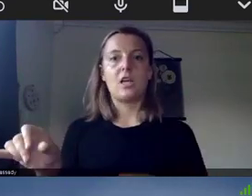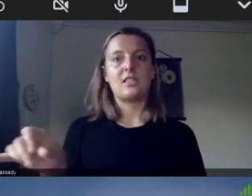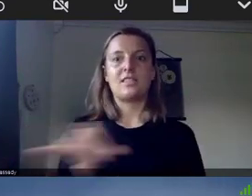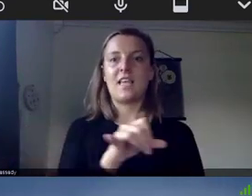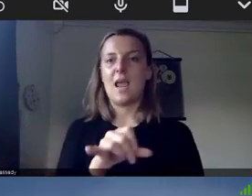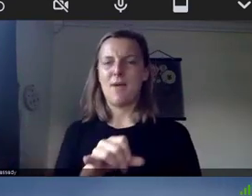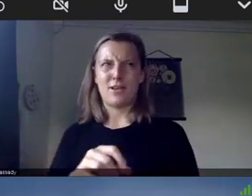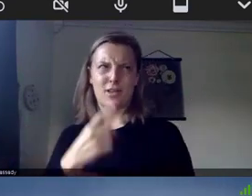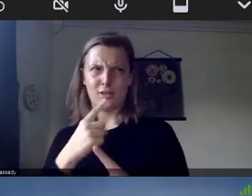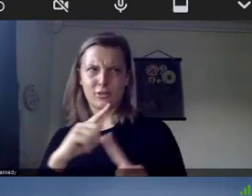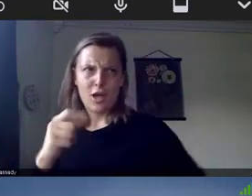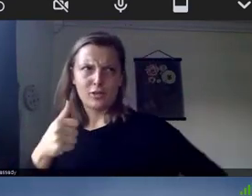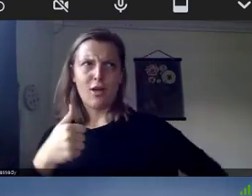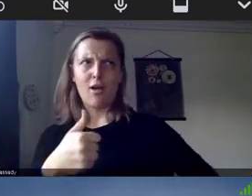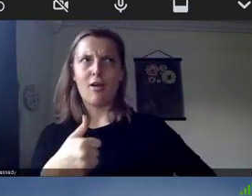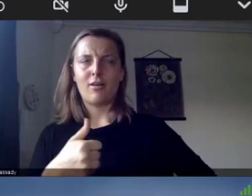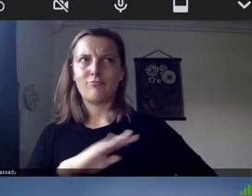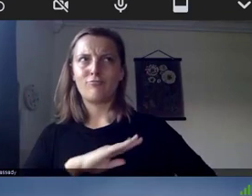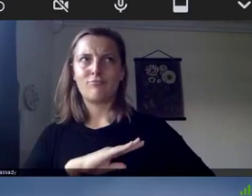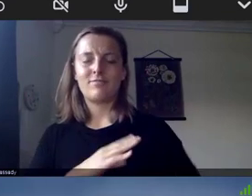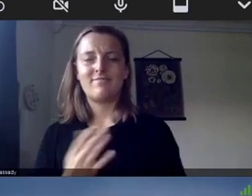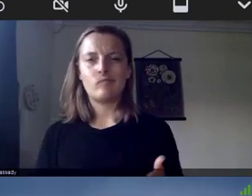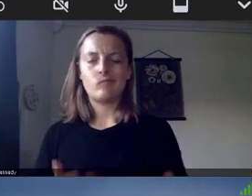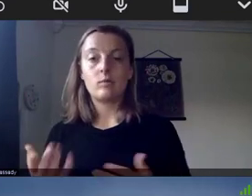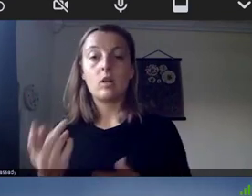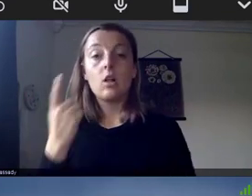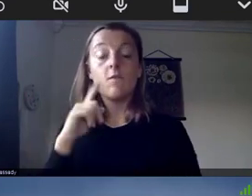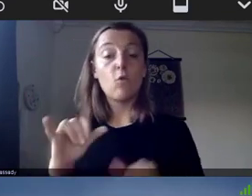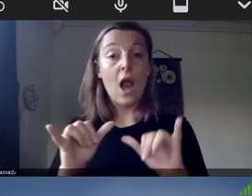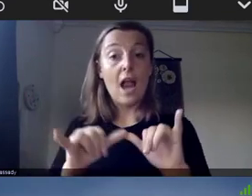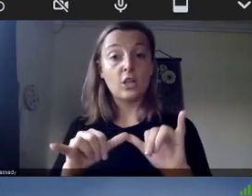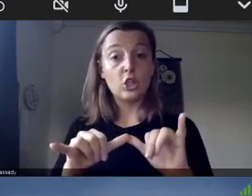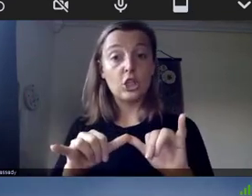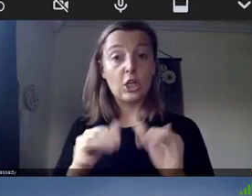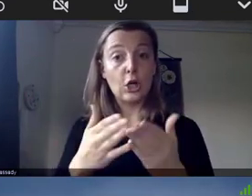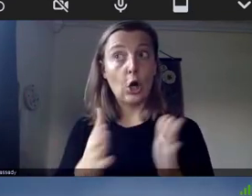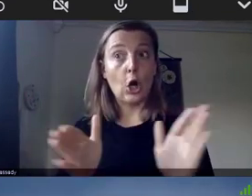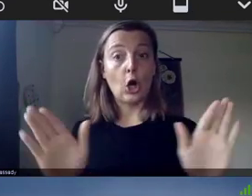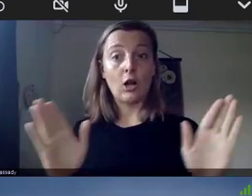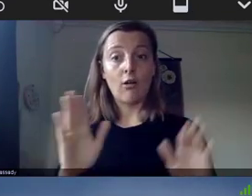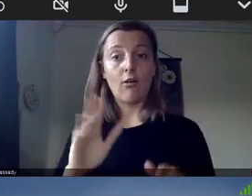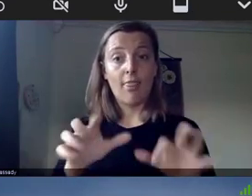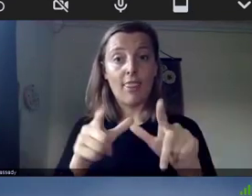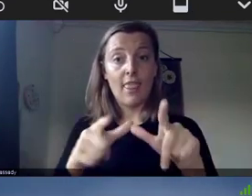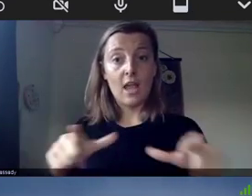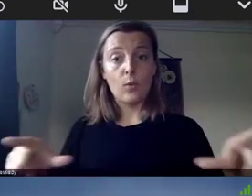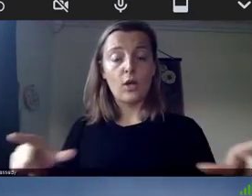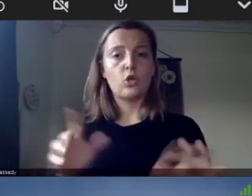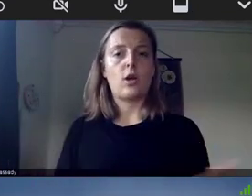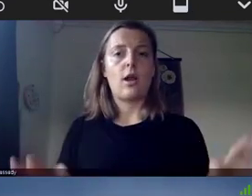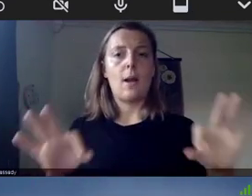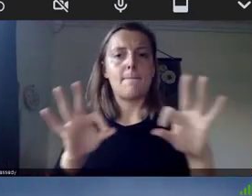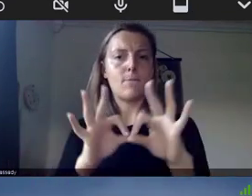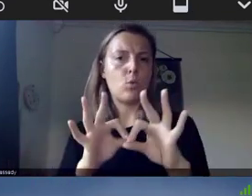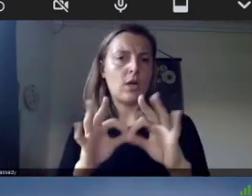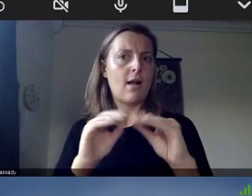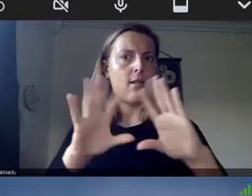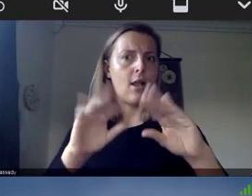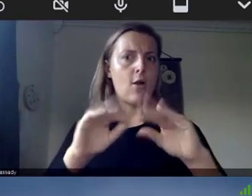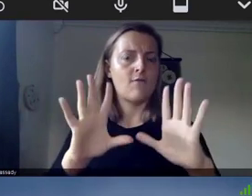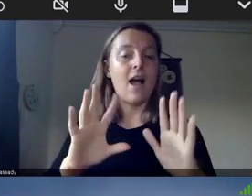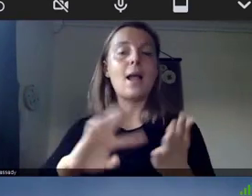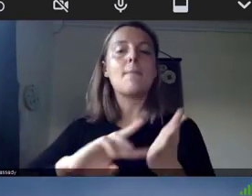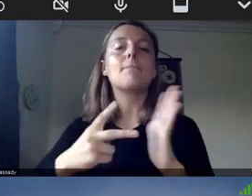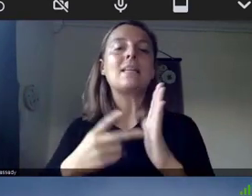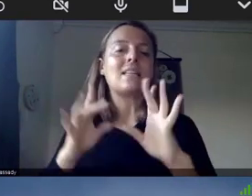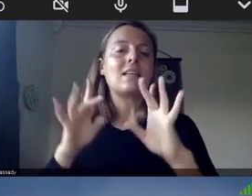we talk about efficiencies, I mean, these are specific fractions that we're talking about, right? So here, we're talking about the heat that comes